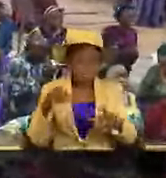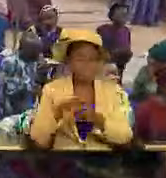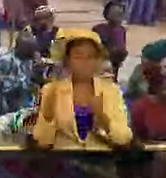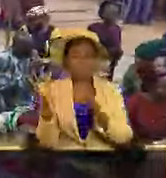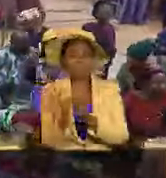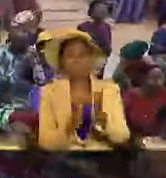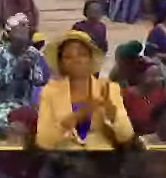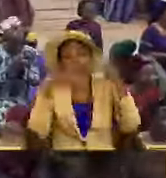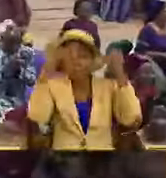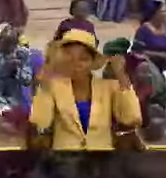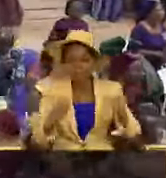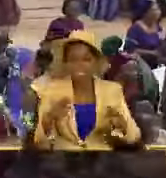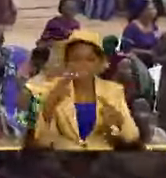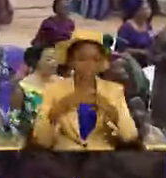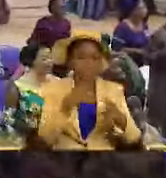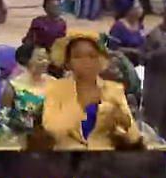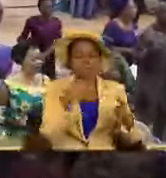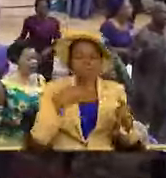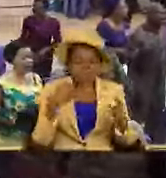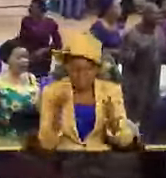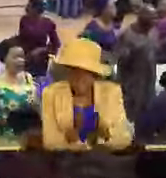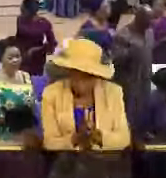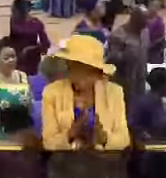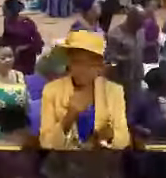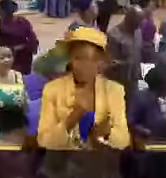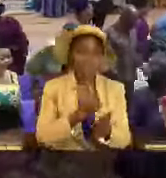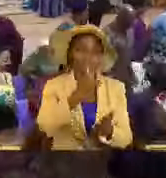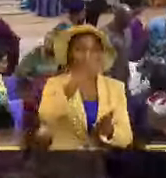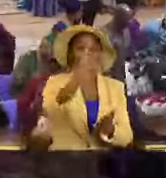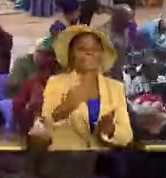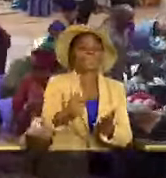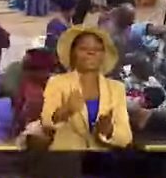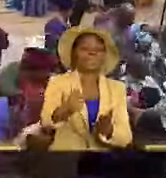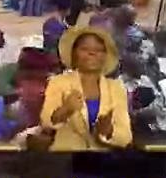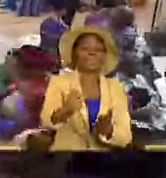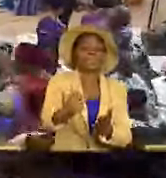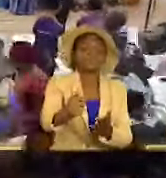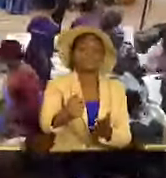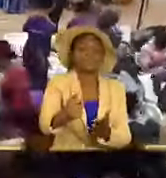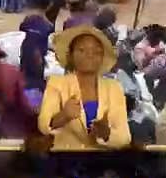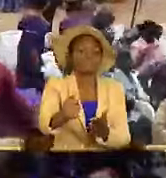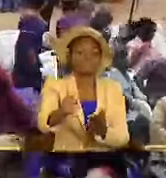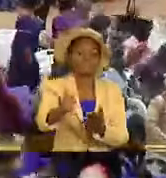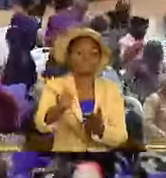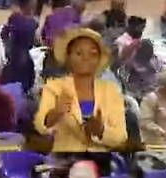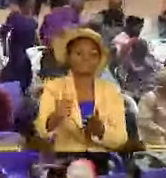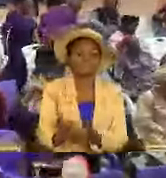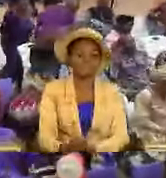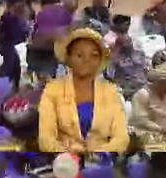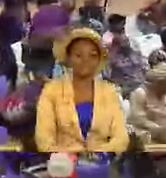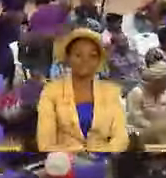mighty name we pray amen amen